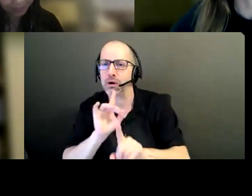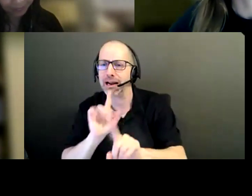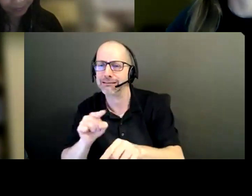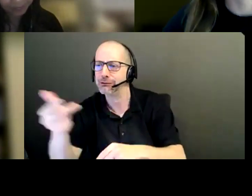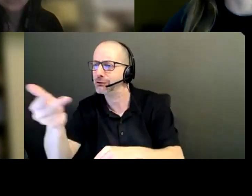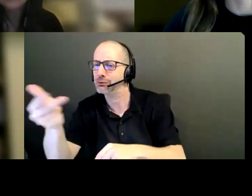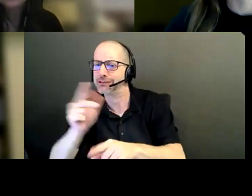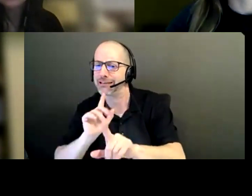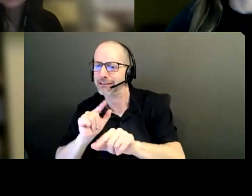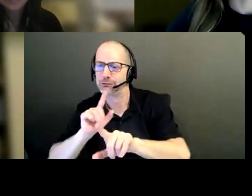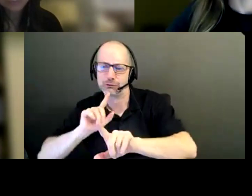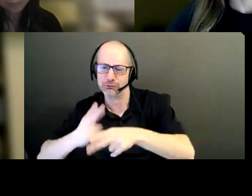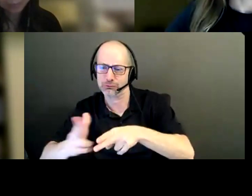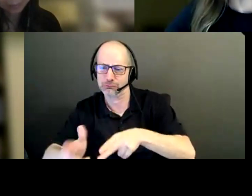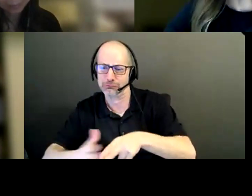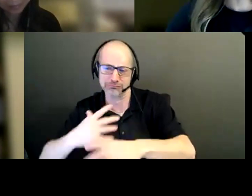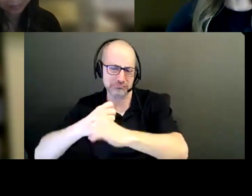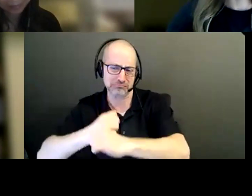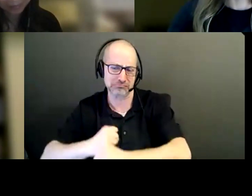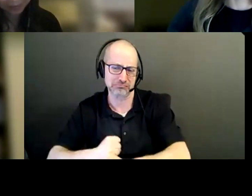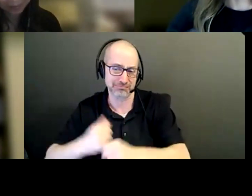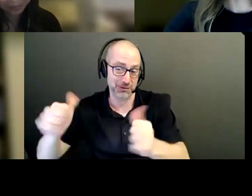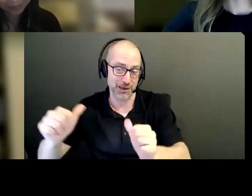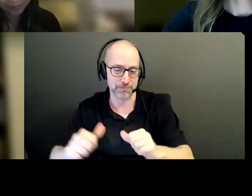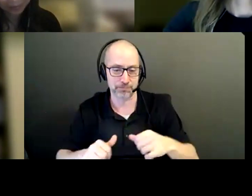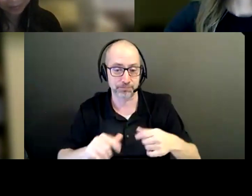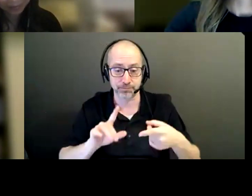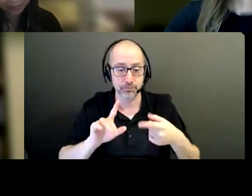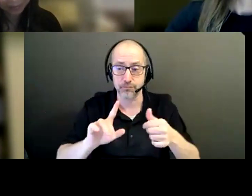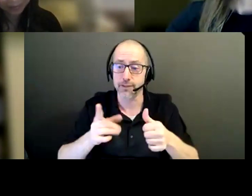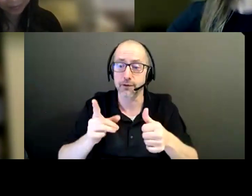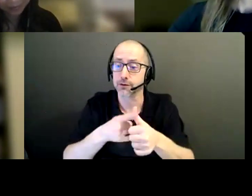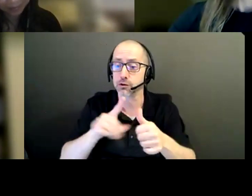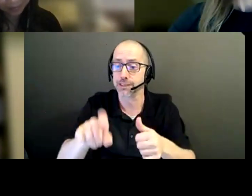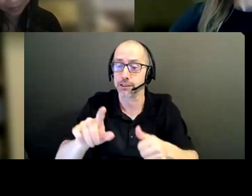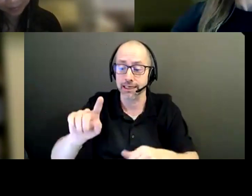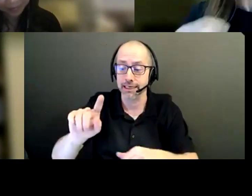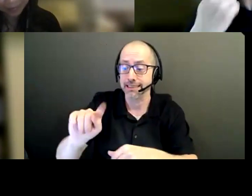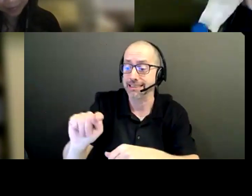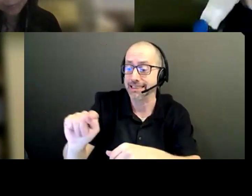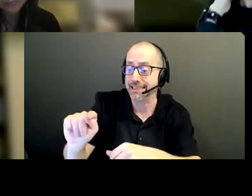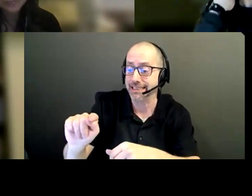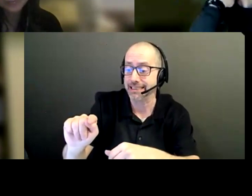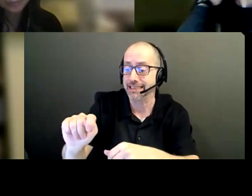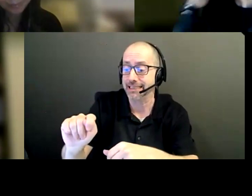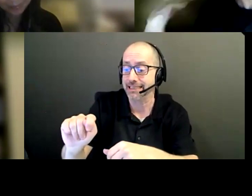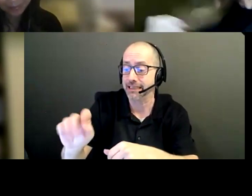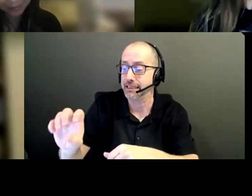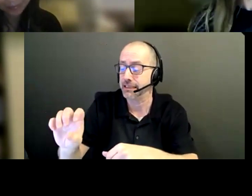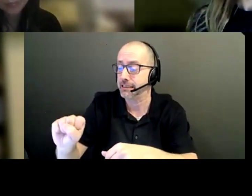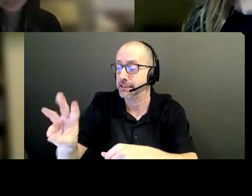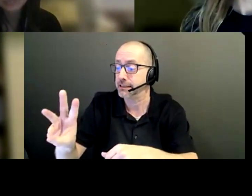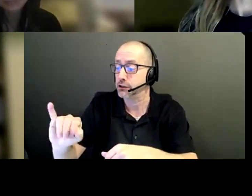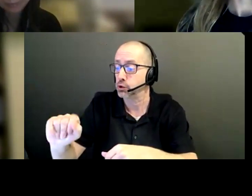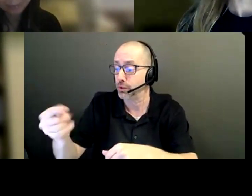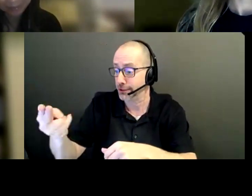please. So the first question is, are T-switches still a consideration when buying hearing aids? Over to you, Rebecca,